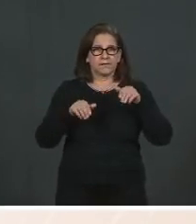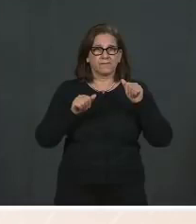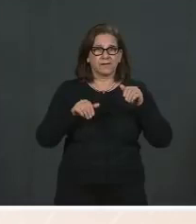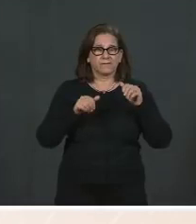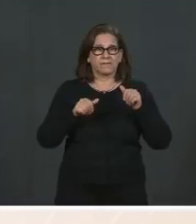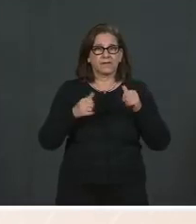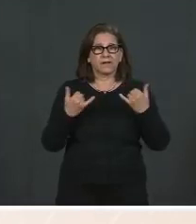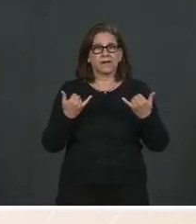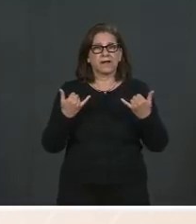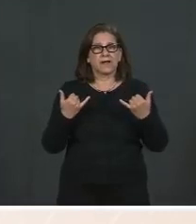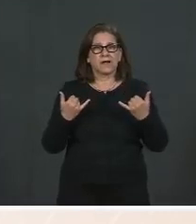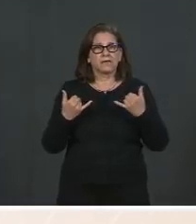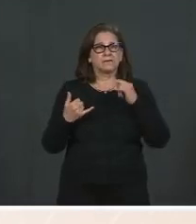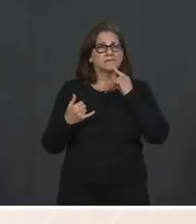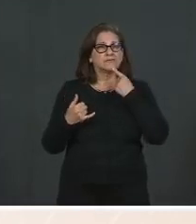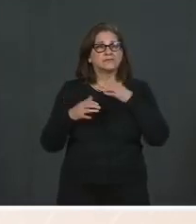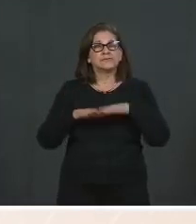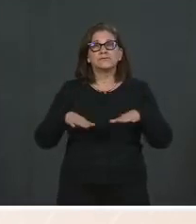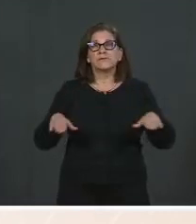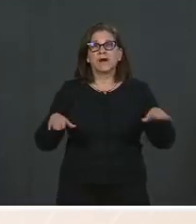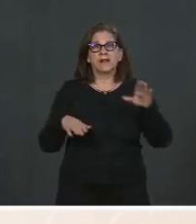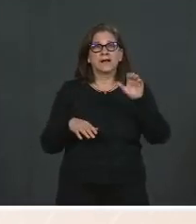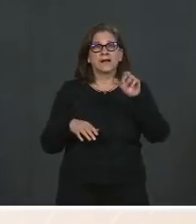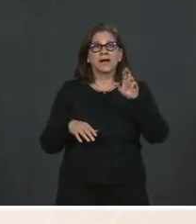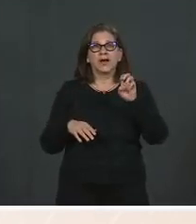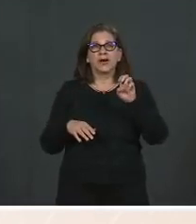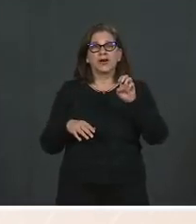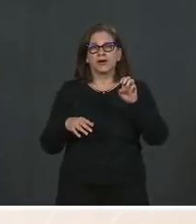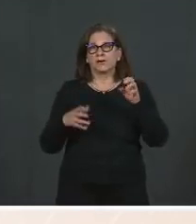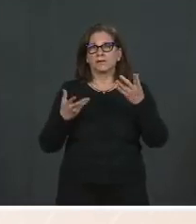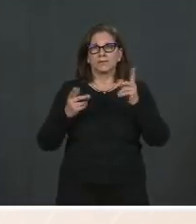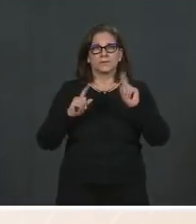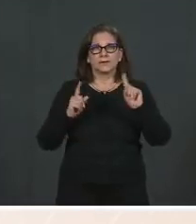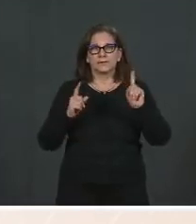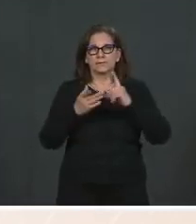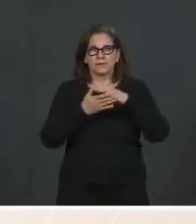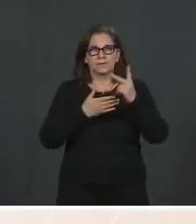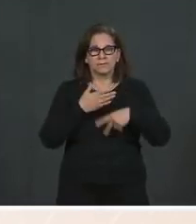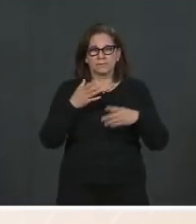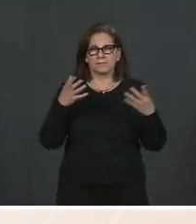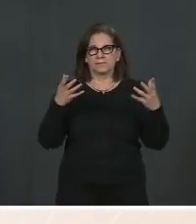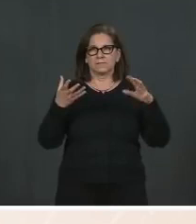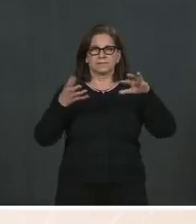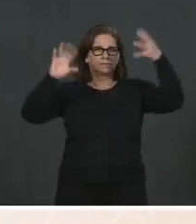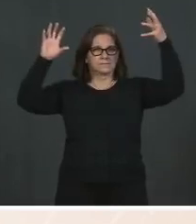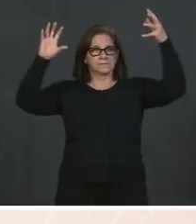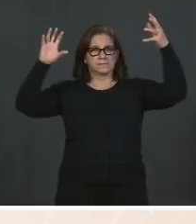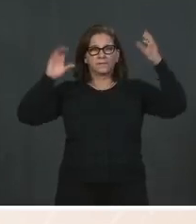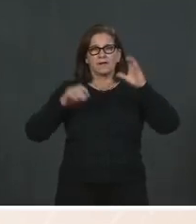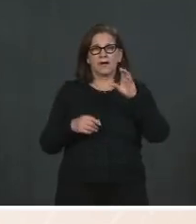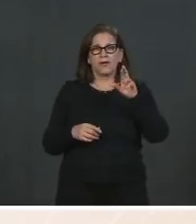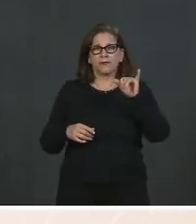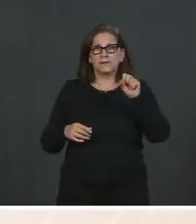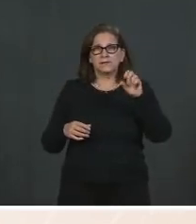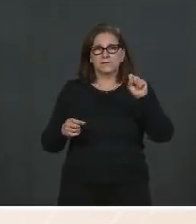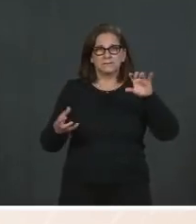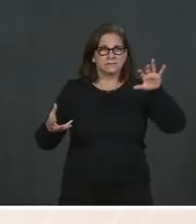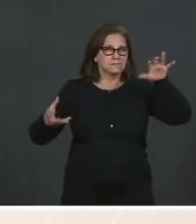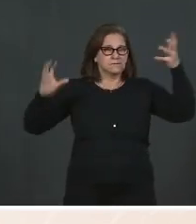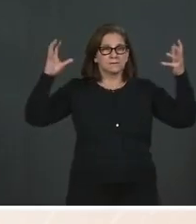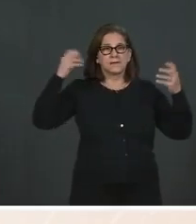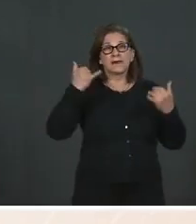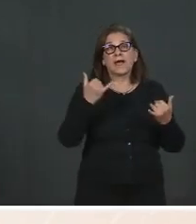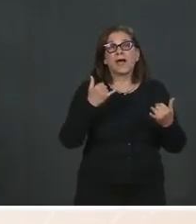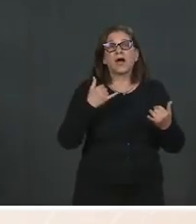America. I know that childcare is a part of his infrastructure initiative, and Wednesday we will hear more about his physical. In April, you'll